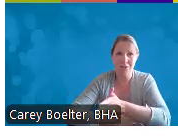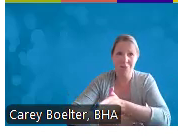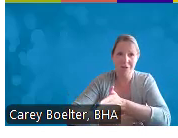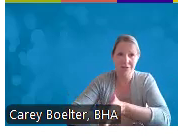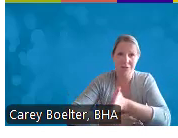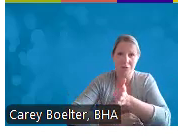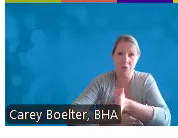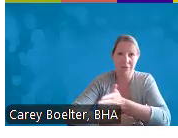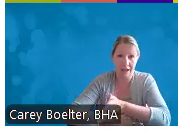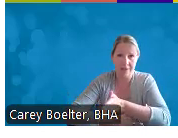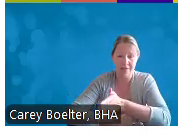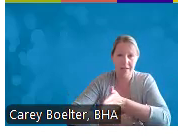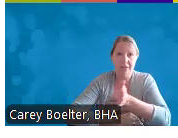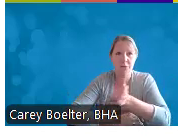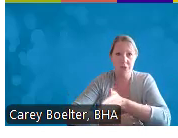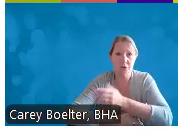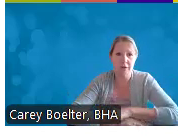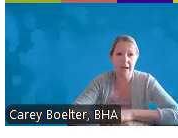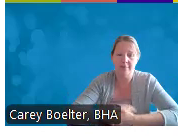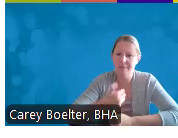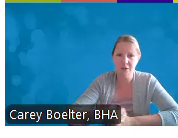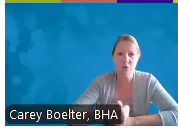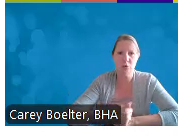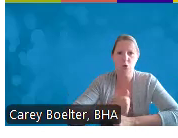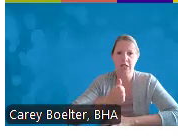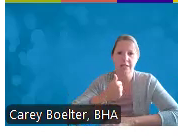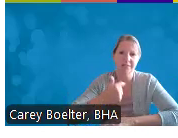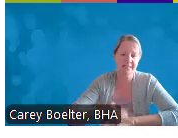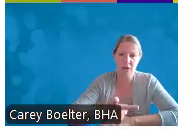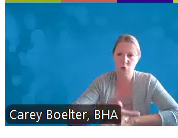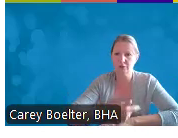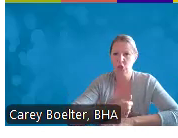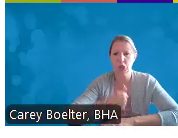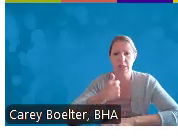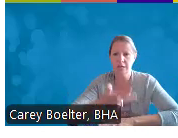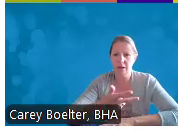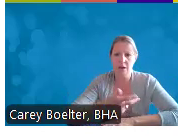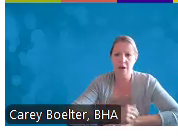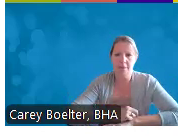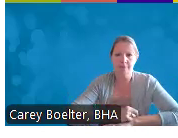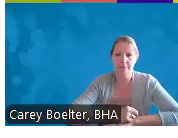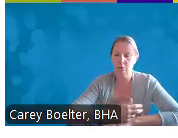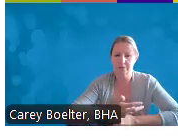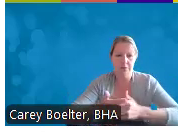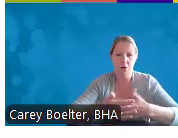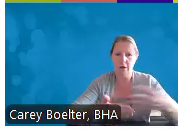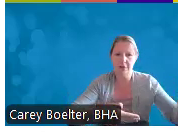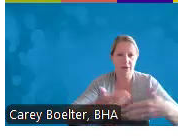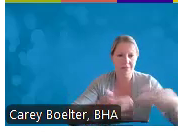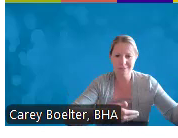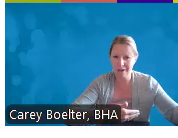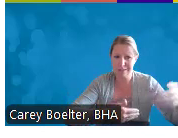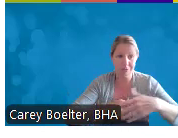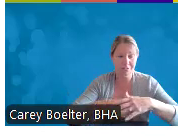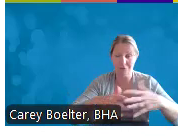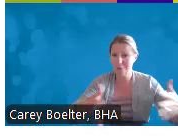before it actually went live to ensure that videos were working, sound was good. There was, everything